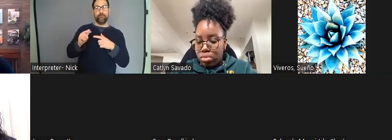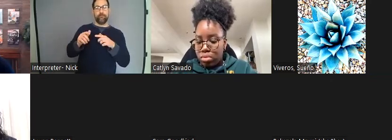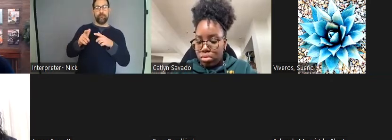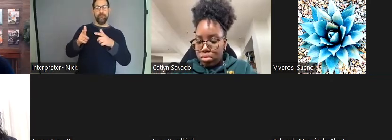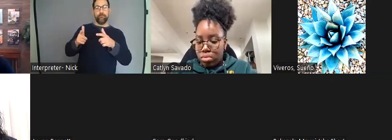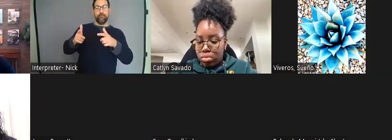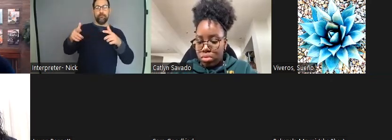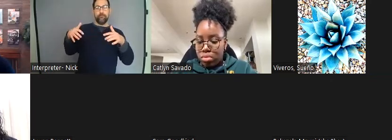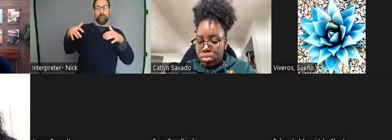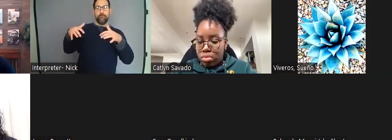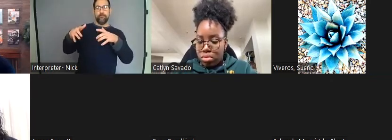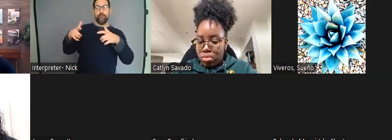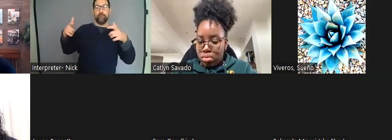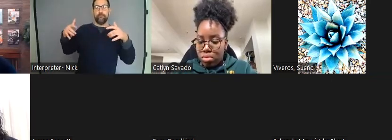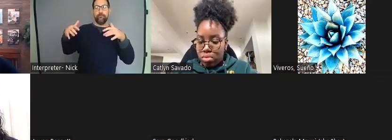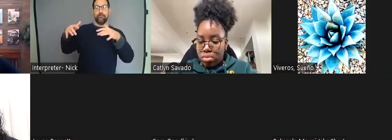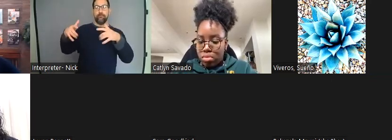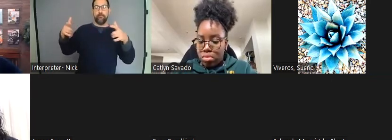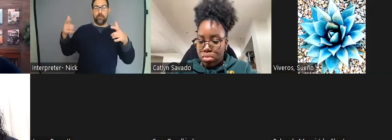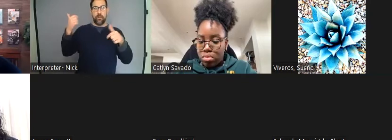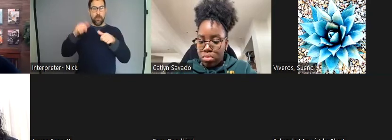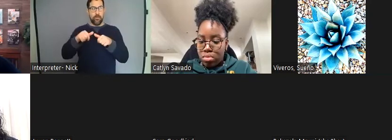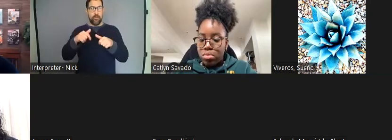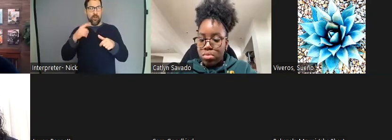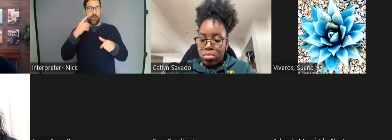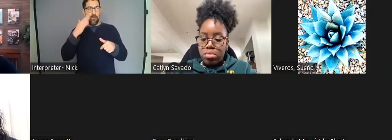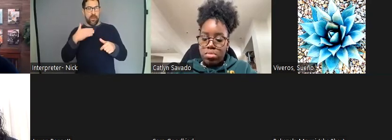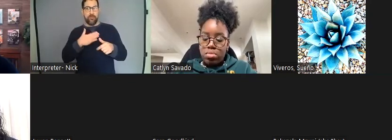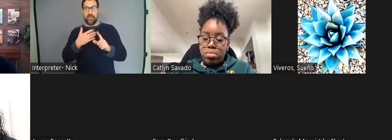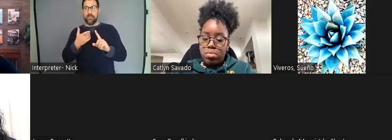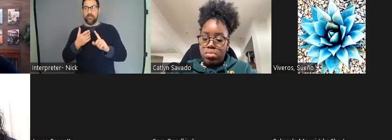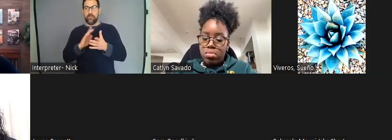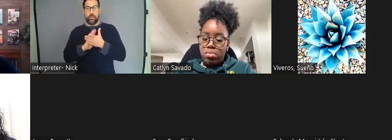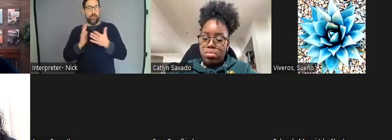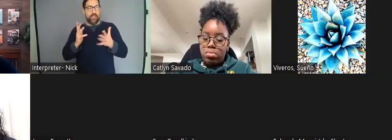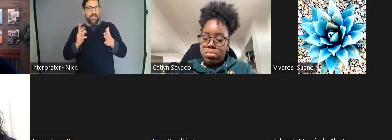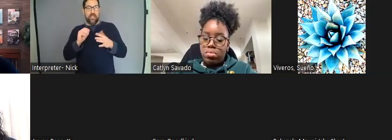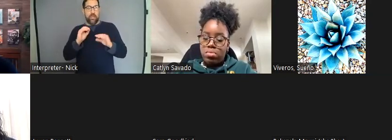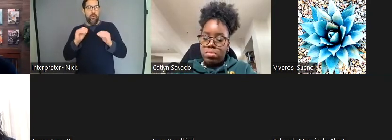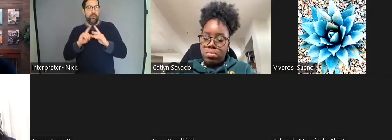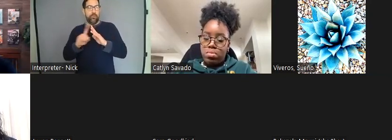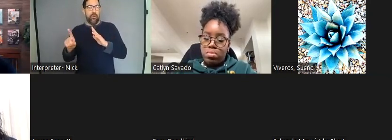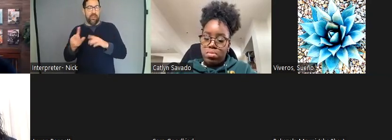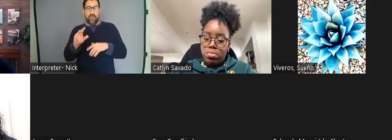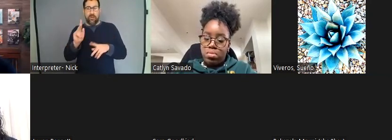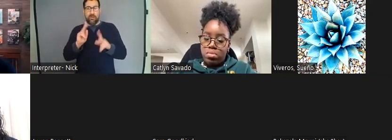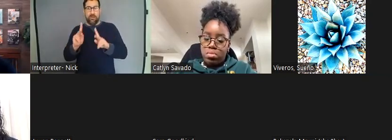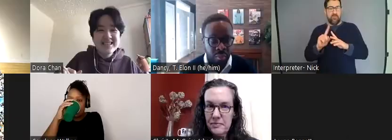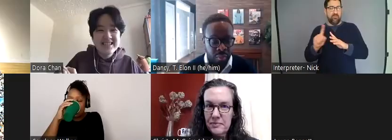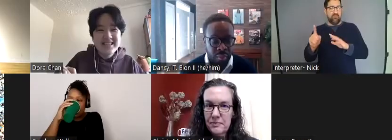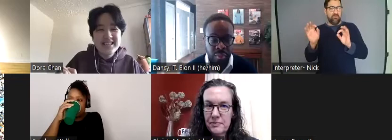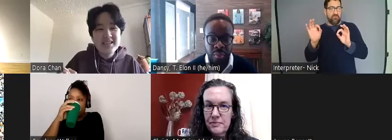Tech. I remember I was freaking out that no one was walking out and it's just going to be our school and just going to be like 30 people. And